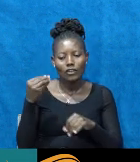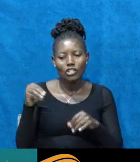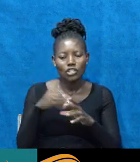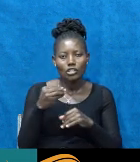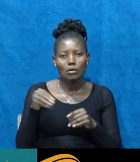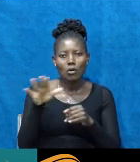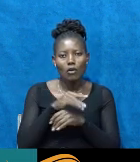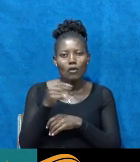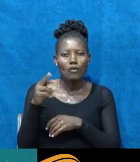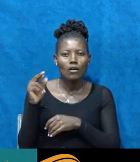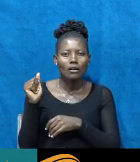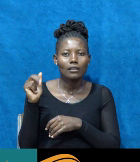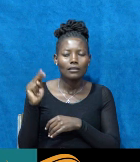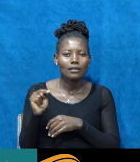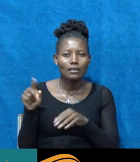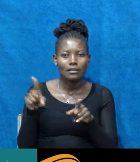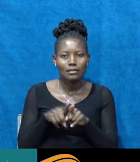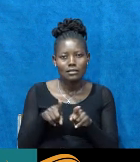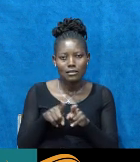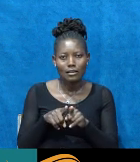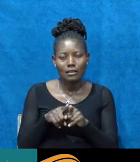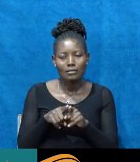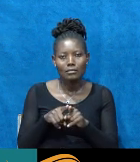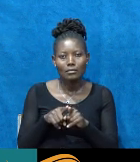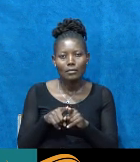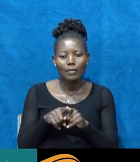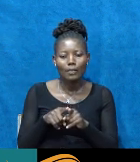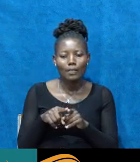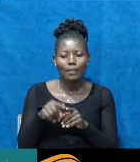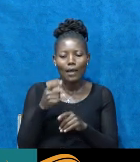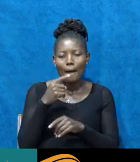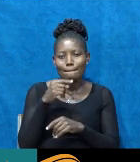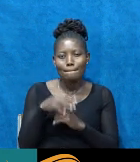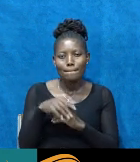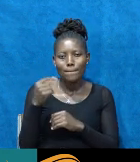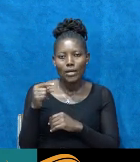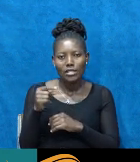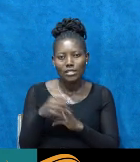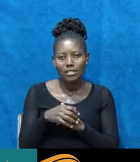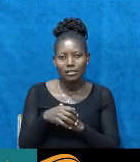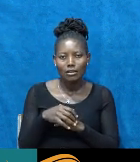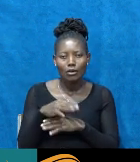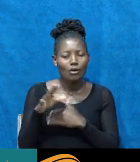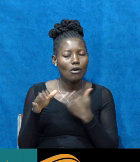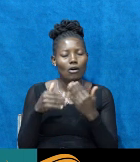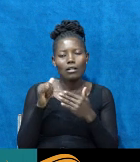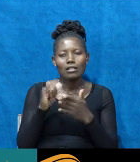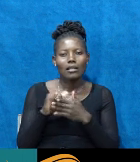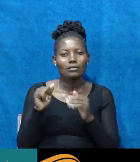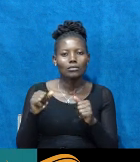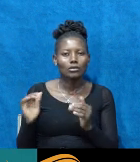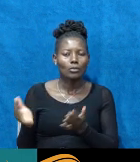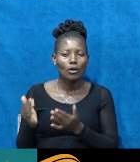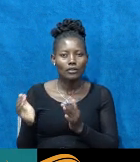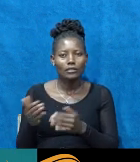coming from pulses such as your beans, your green grams, and all that, are able to encourage the good stress